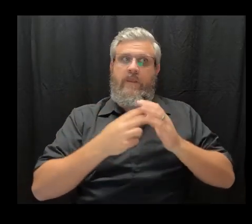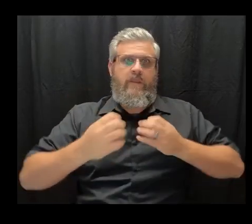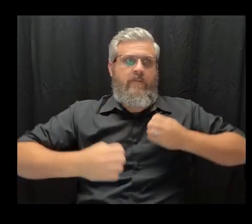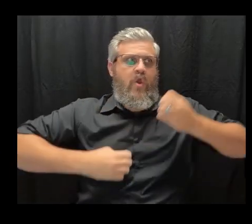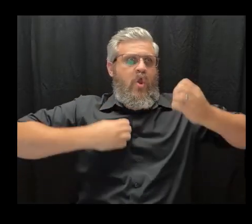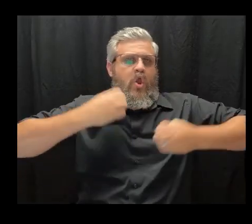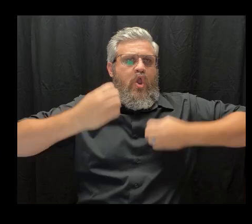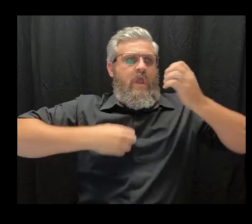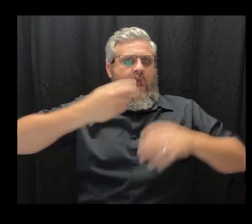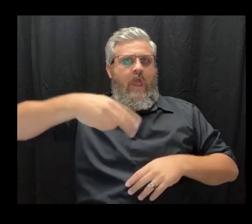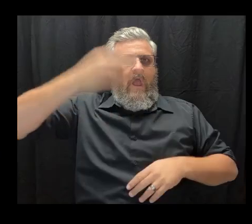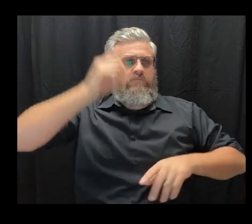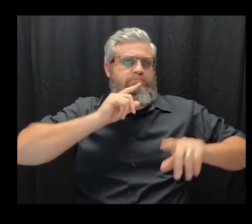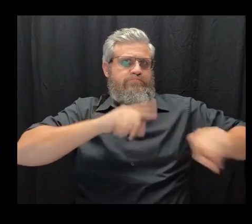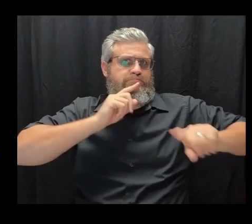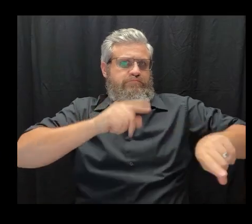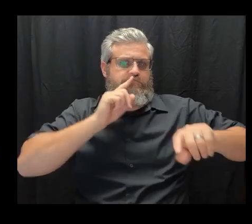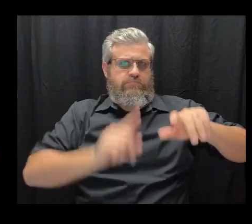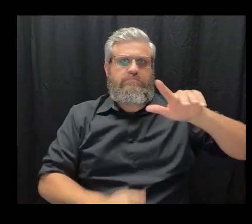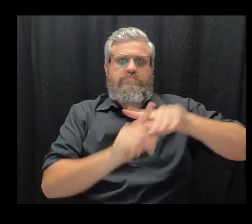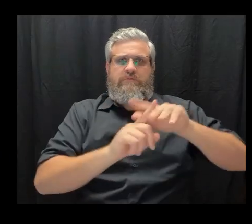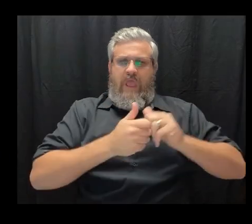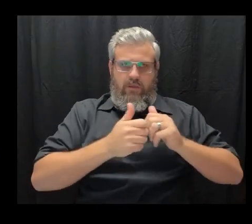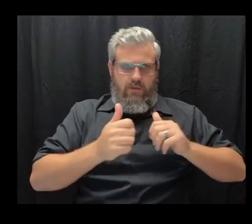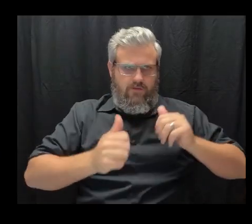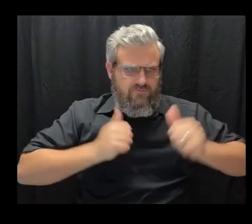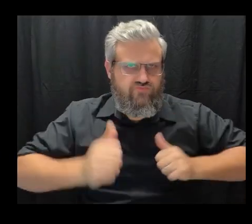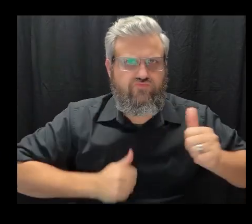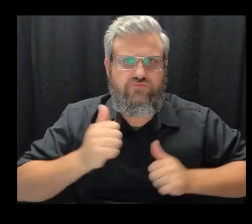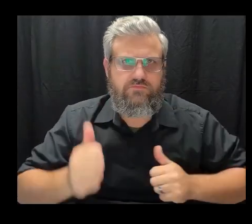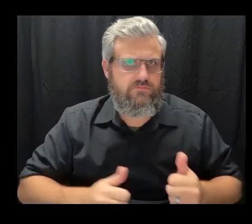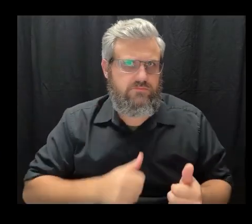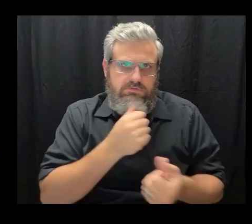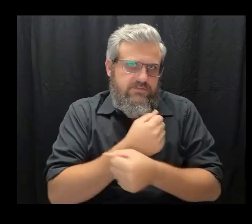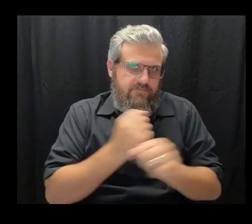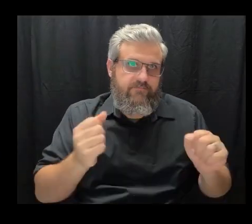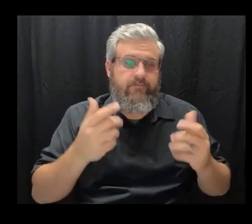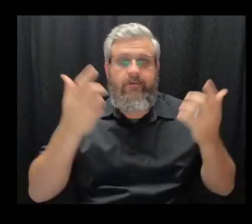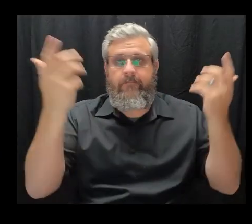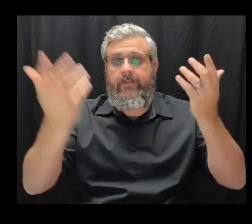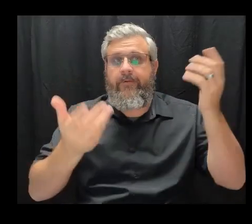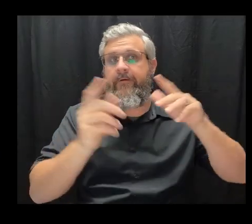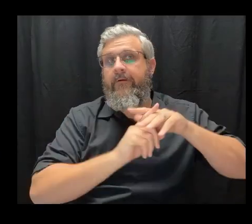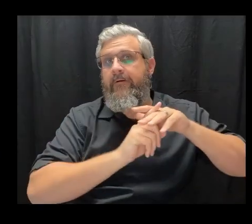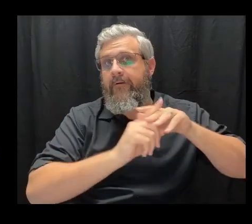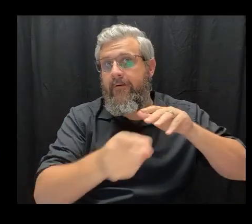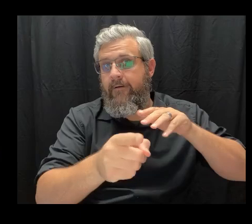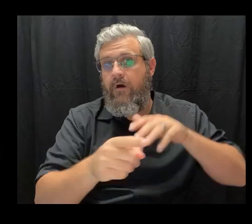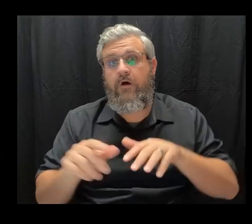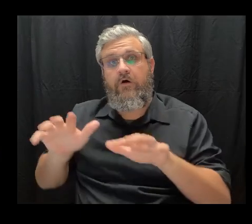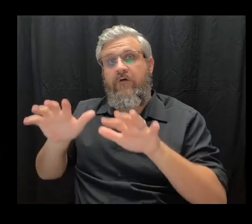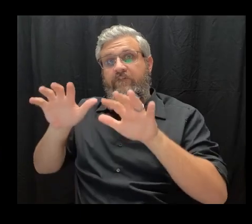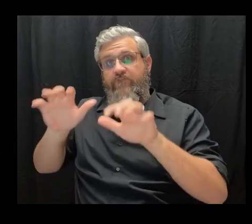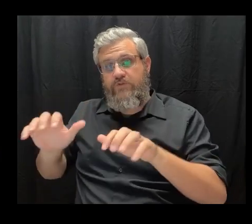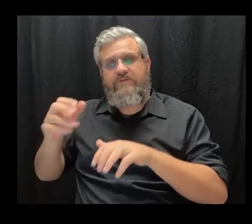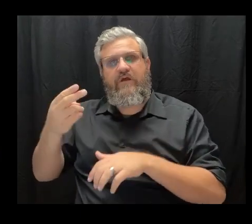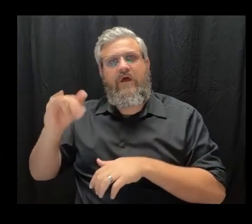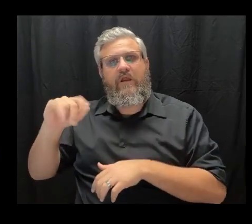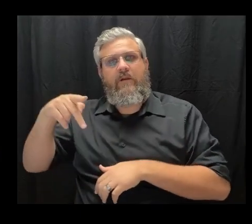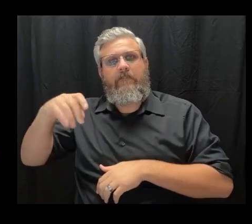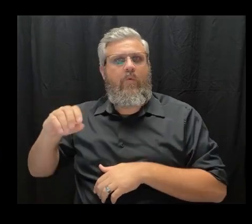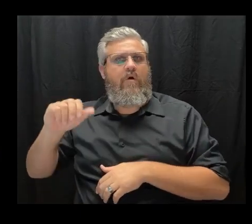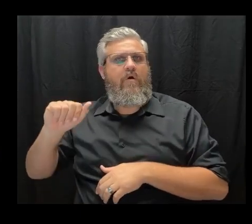can manifest as aggression or unsafe behaviors, such as elopement. Freeze or hypoarousal is